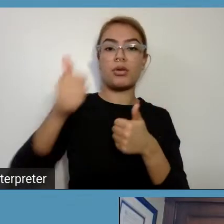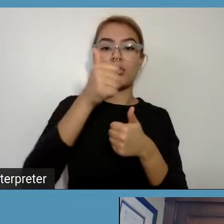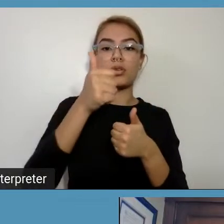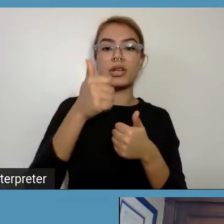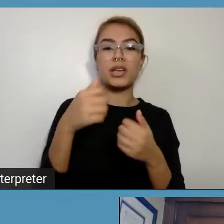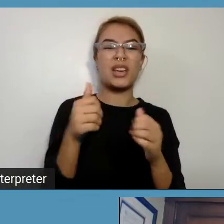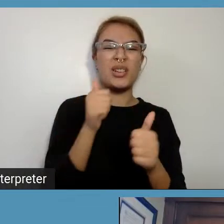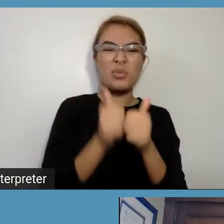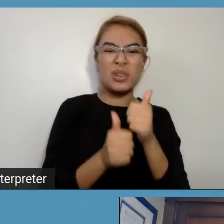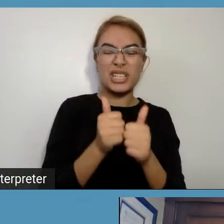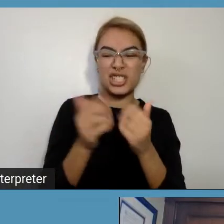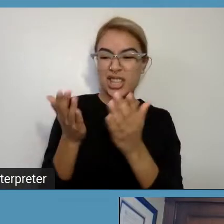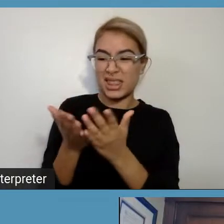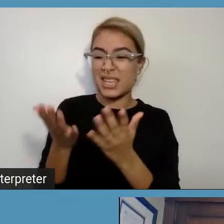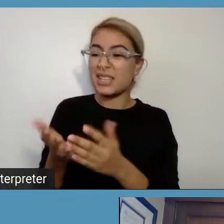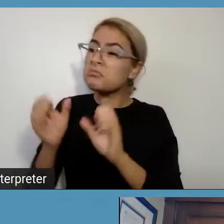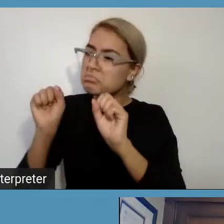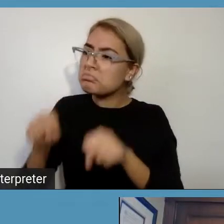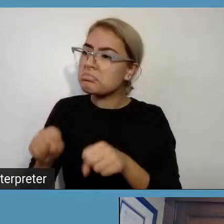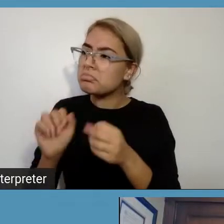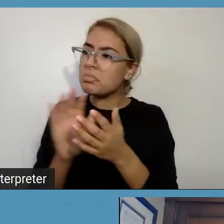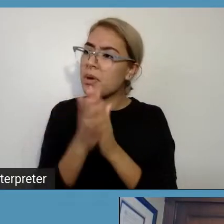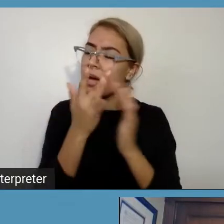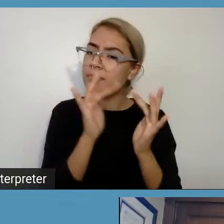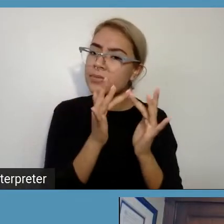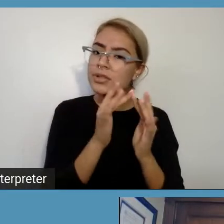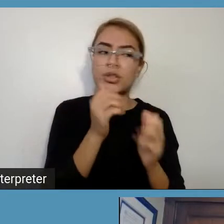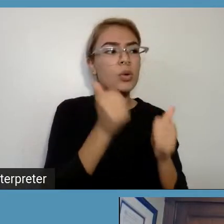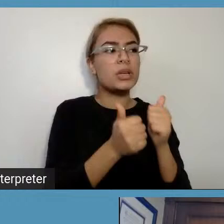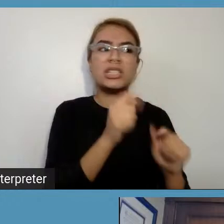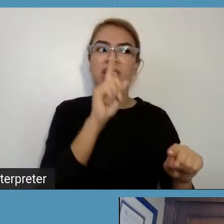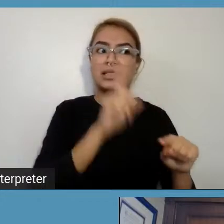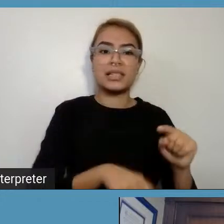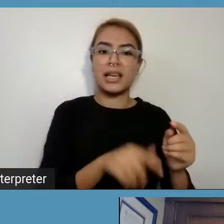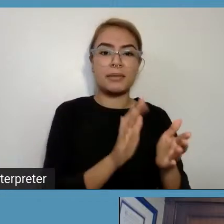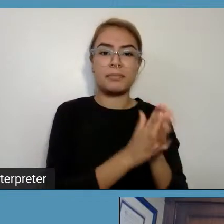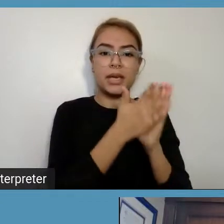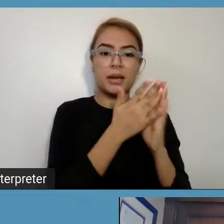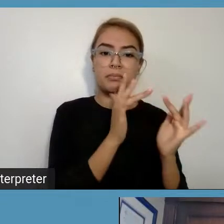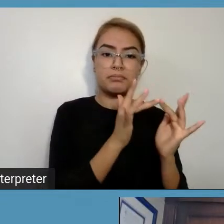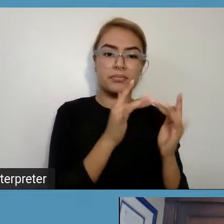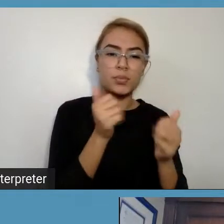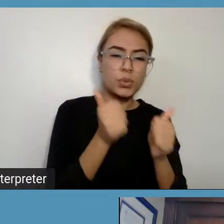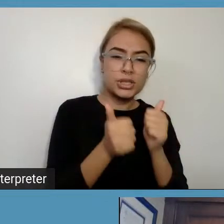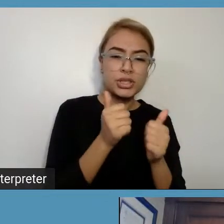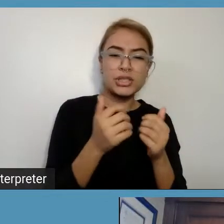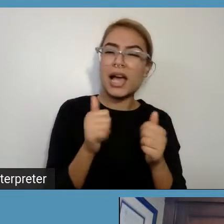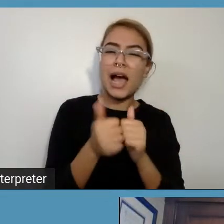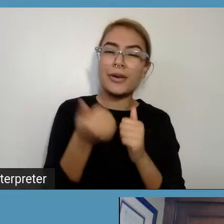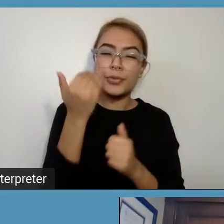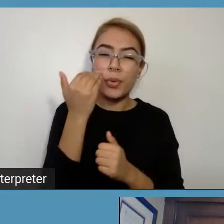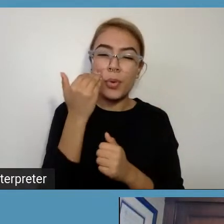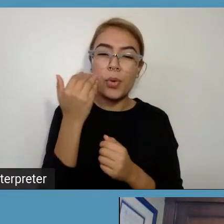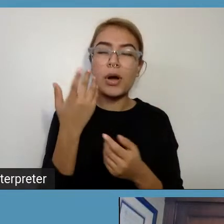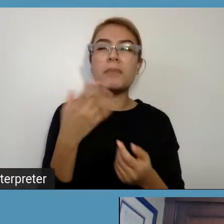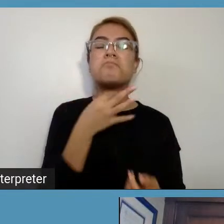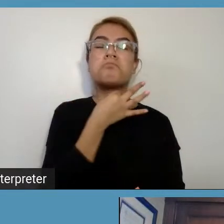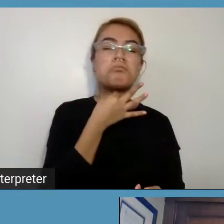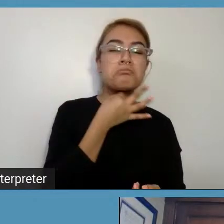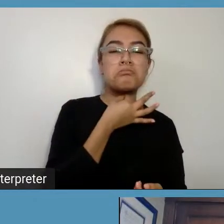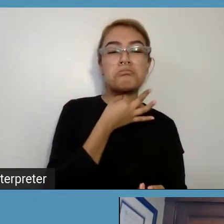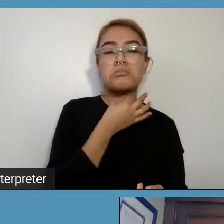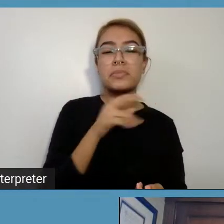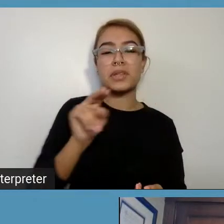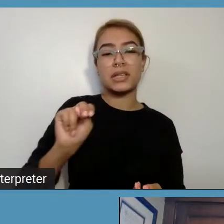which items can and should be um, digitized? And I'm curious also specifically with NAGPRA, are